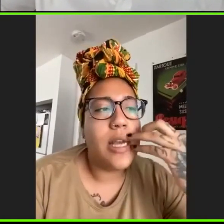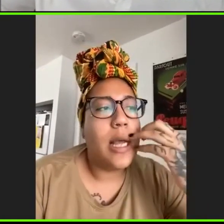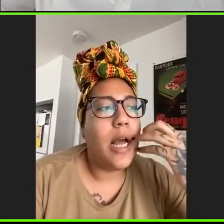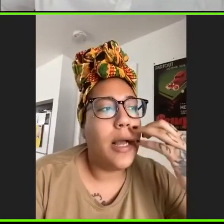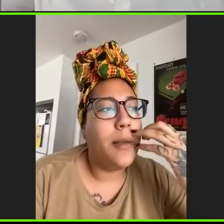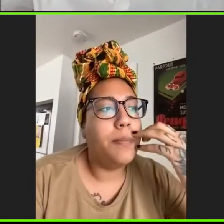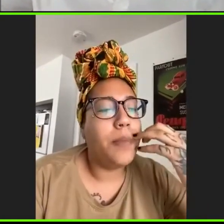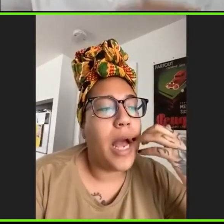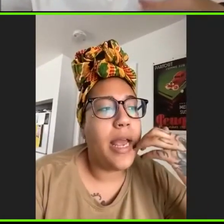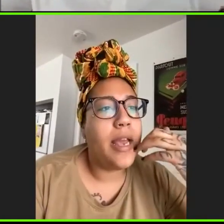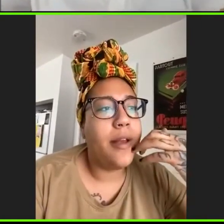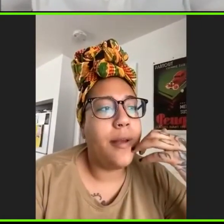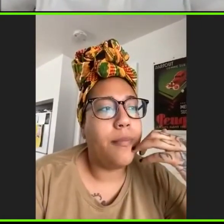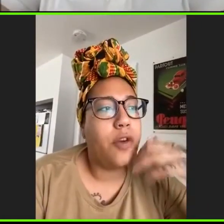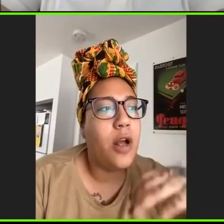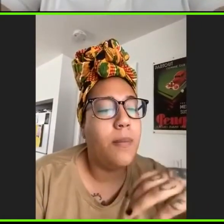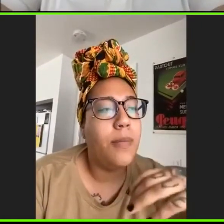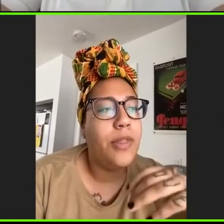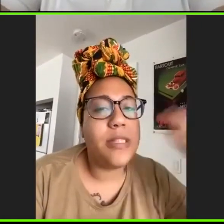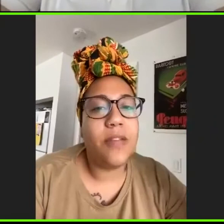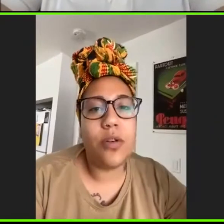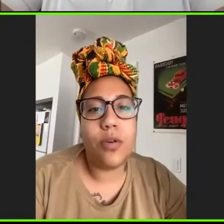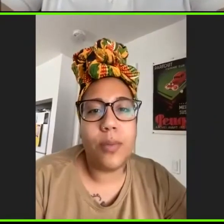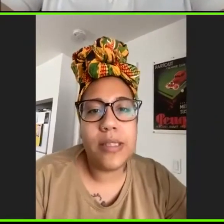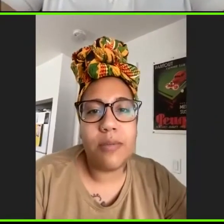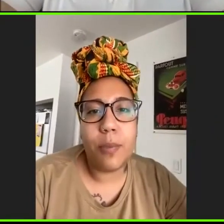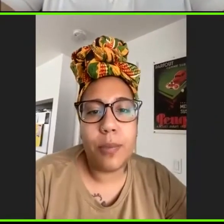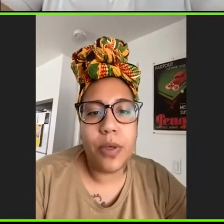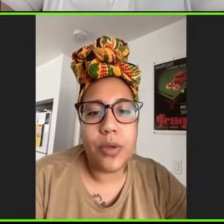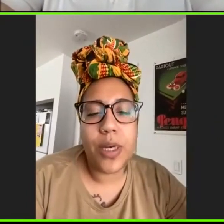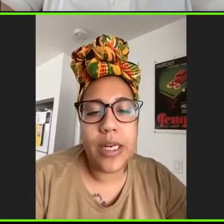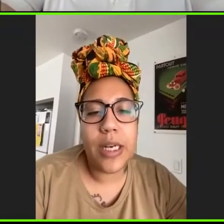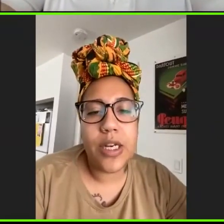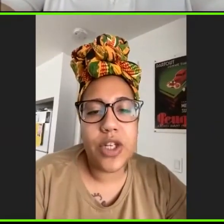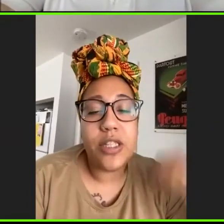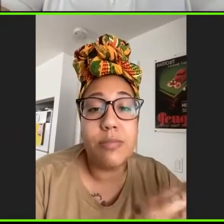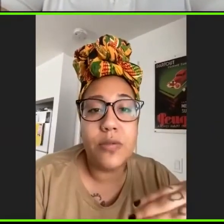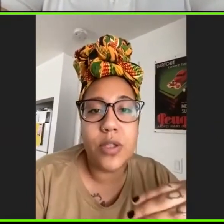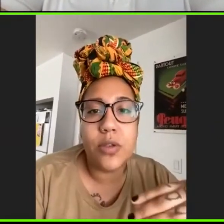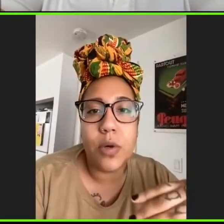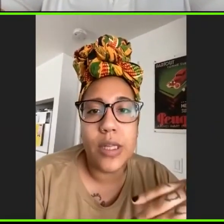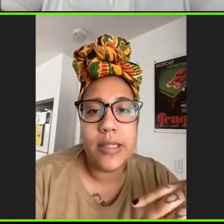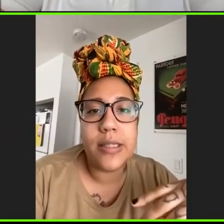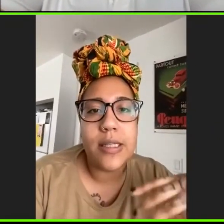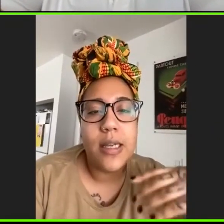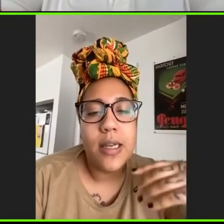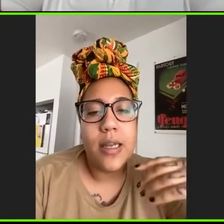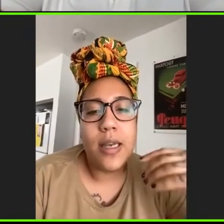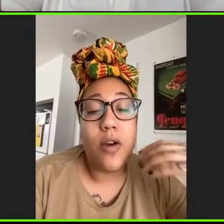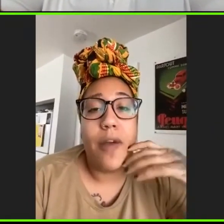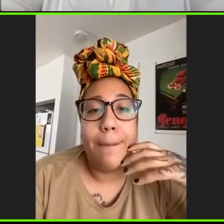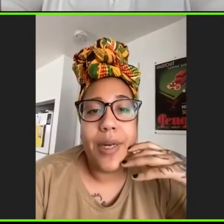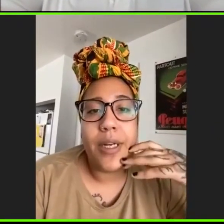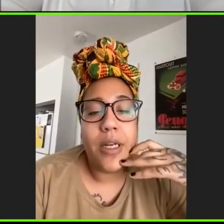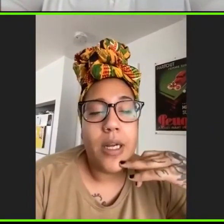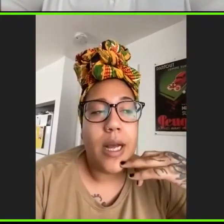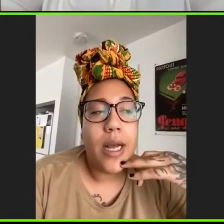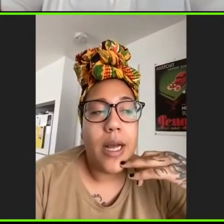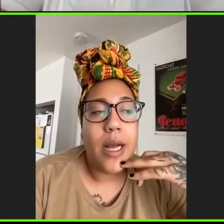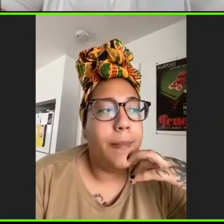credentials. I am from the Pacific Northwest. I'm from Portland, Oregon. I just moved to New Orleans in